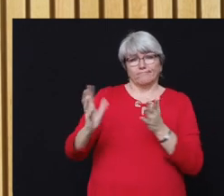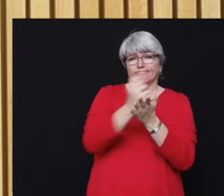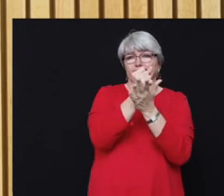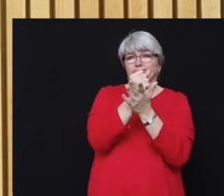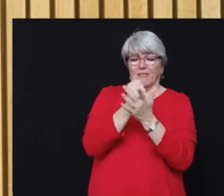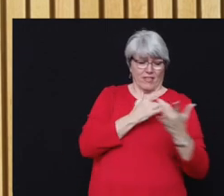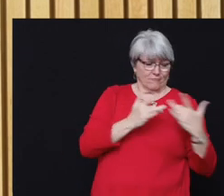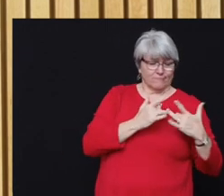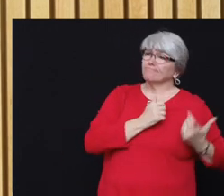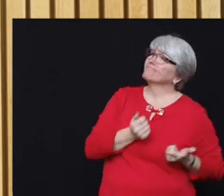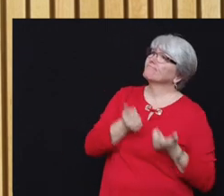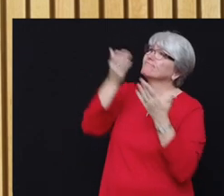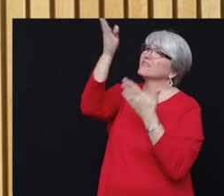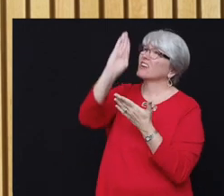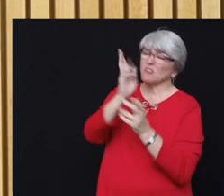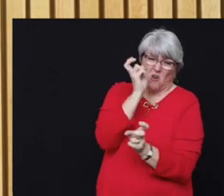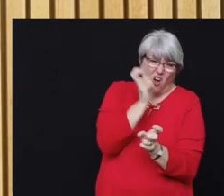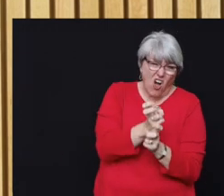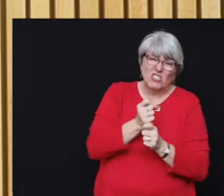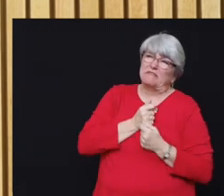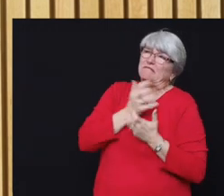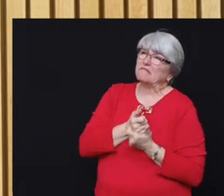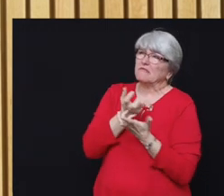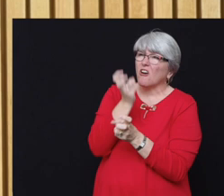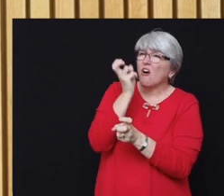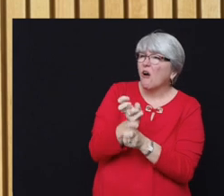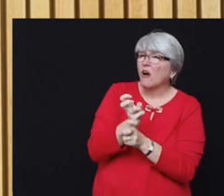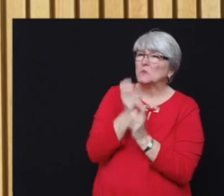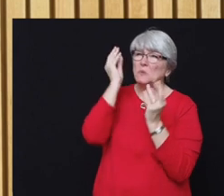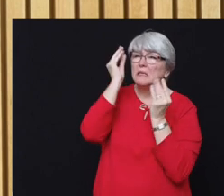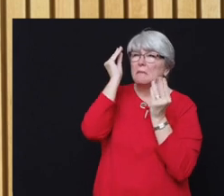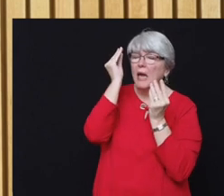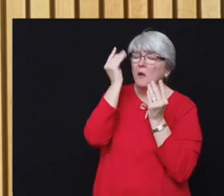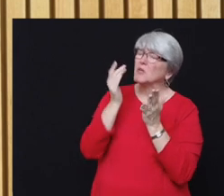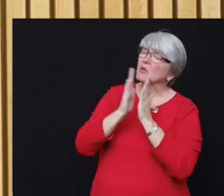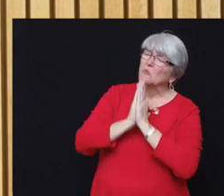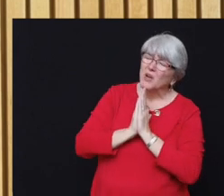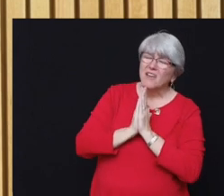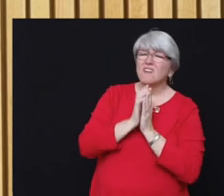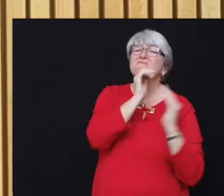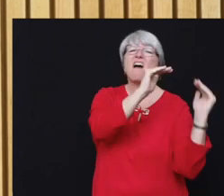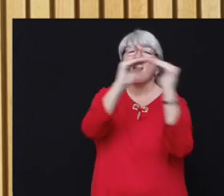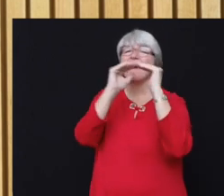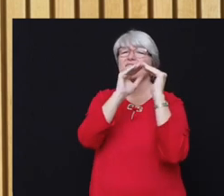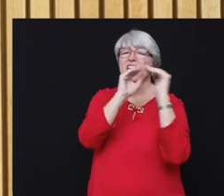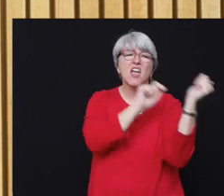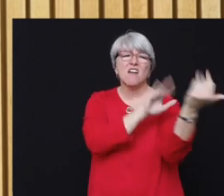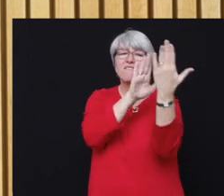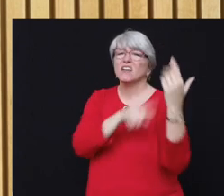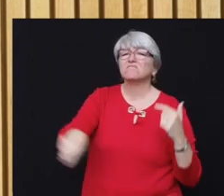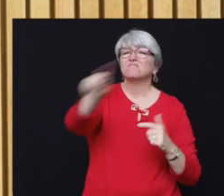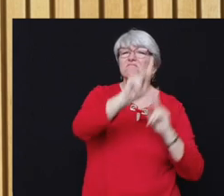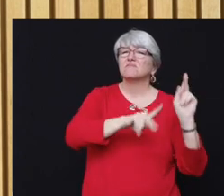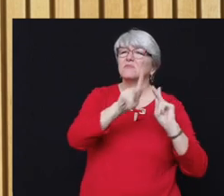to God that are sometimes hard to talk about or hard to think about. We can pray for the injustices that are faced in this world. We